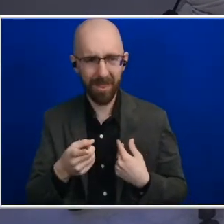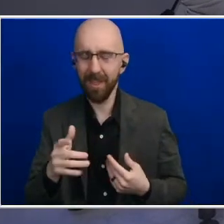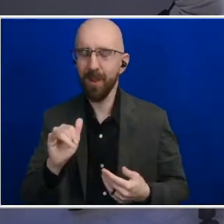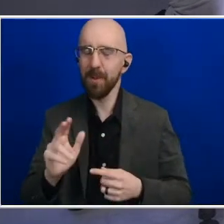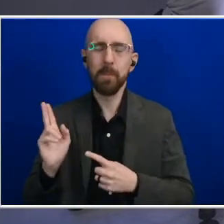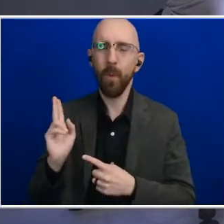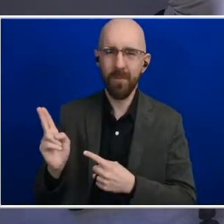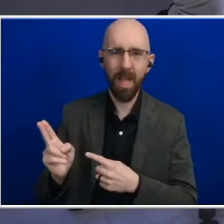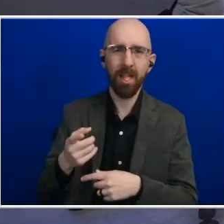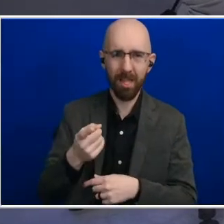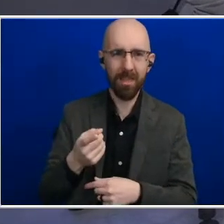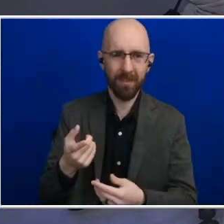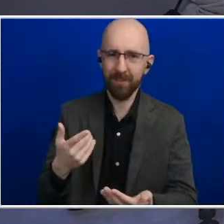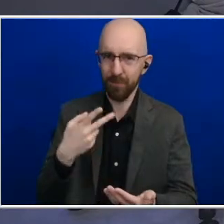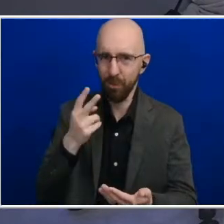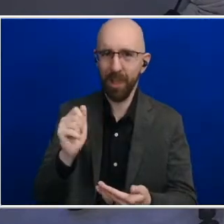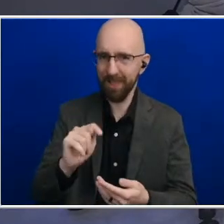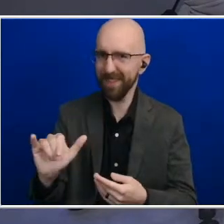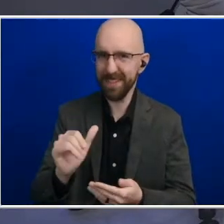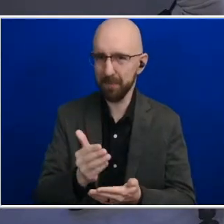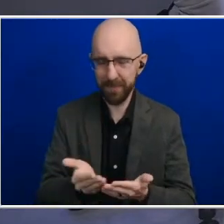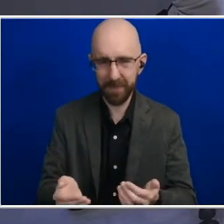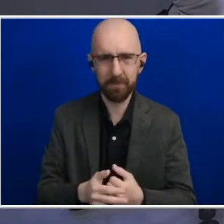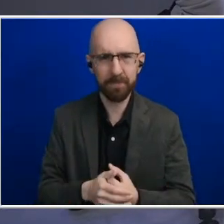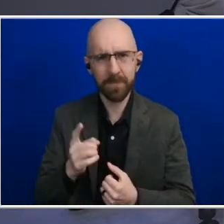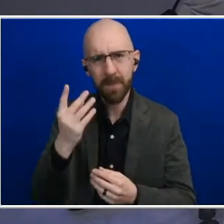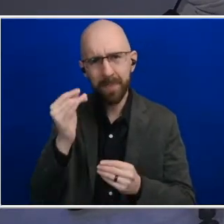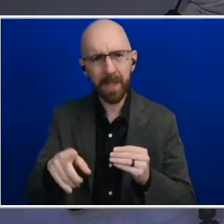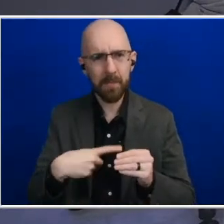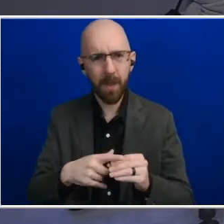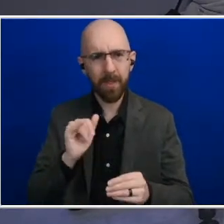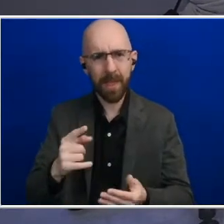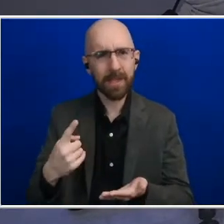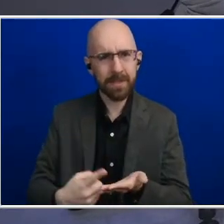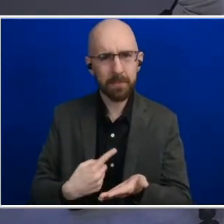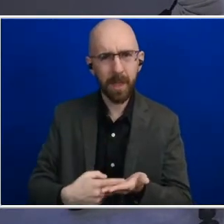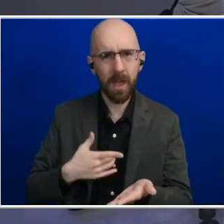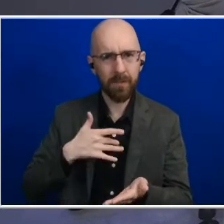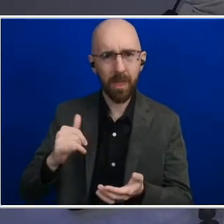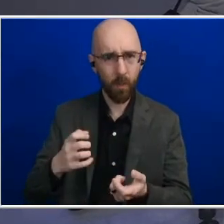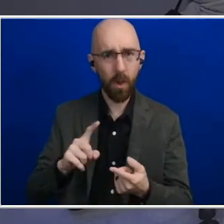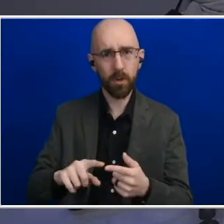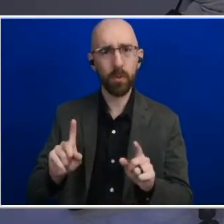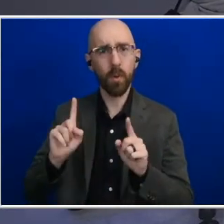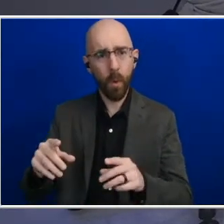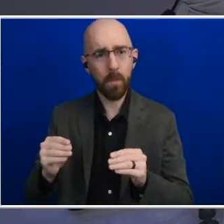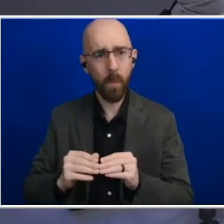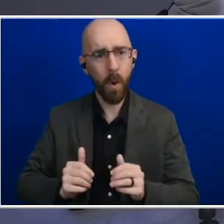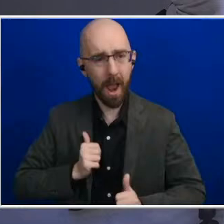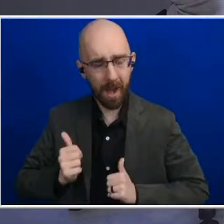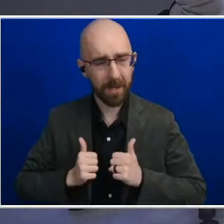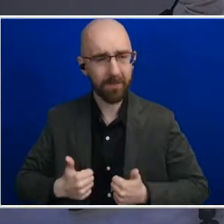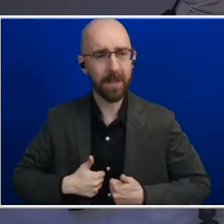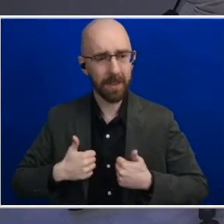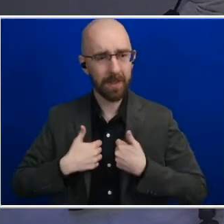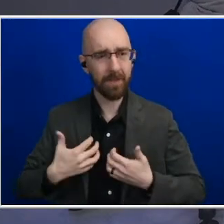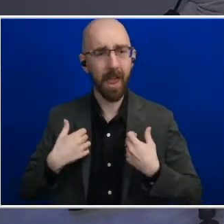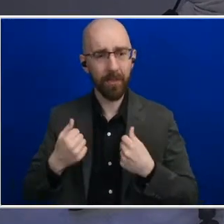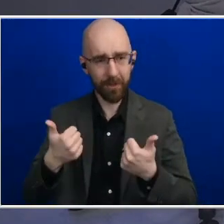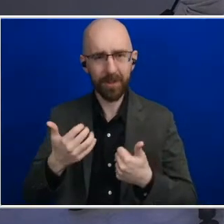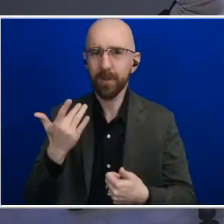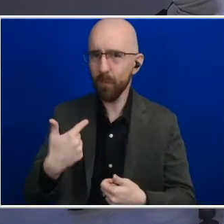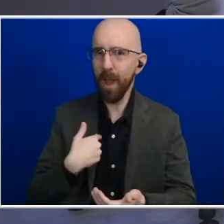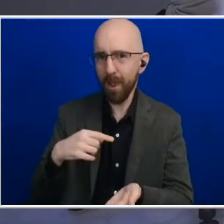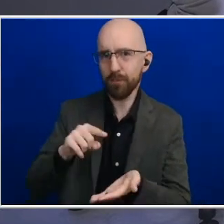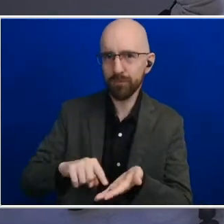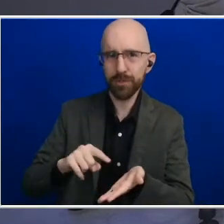exactly. Did you think about that sometimes and feel like you want to go out and be more active or try to live healthier? I think it's why I do the research I do. Yeah.